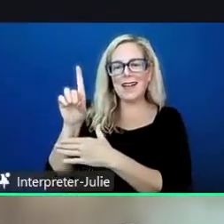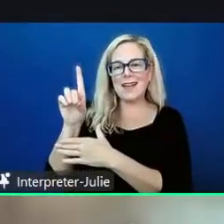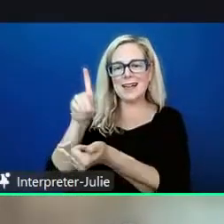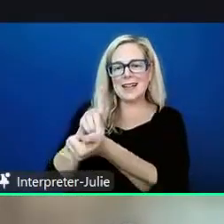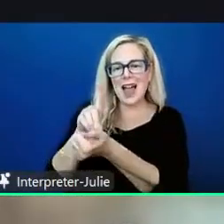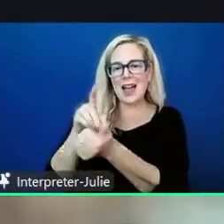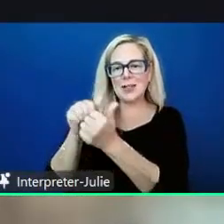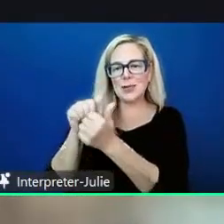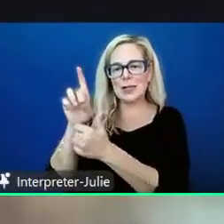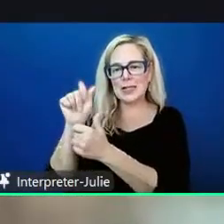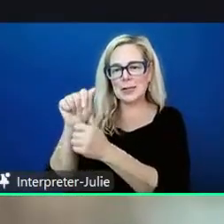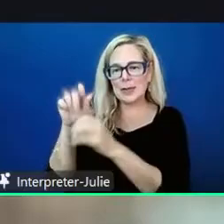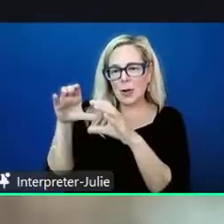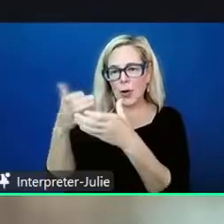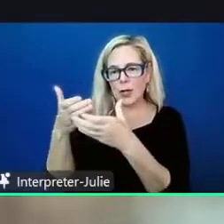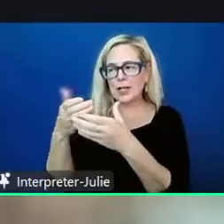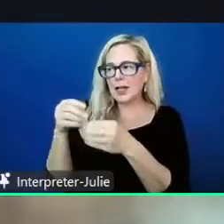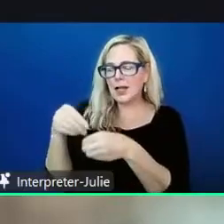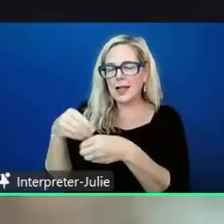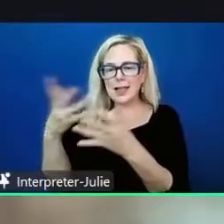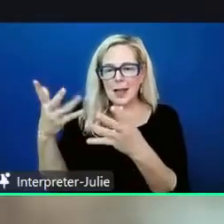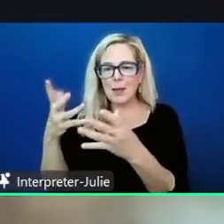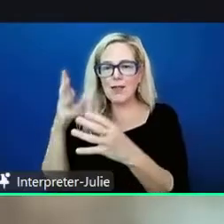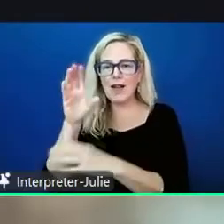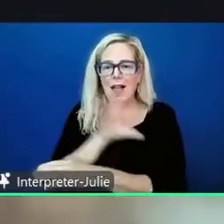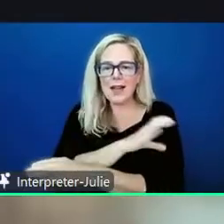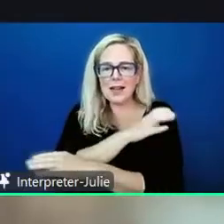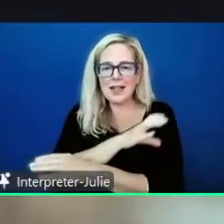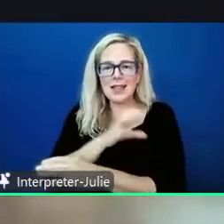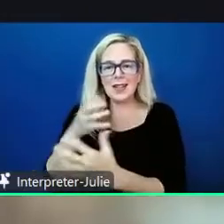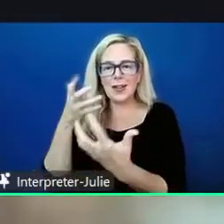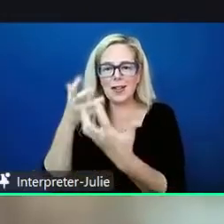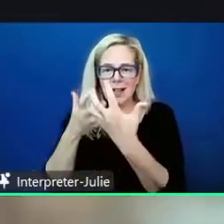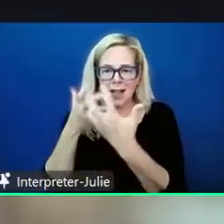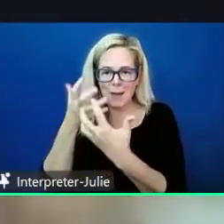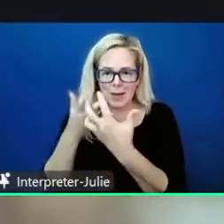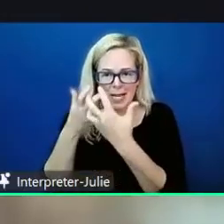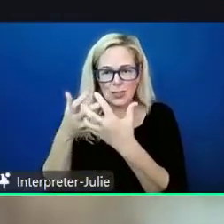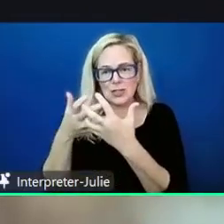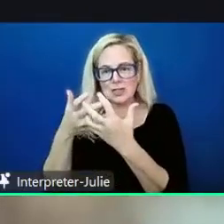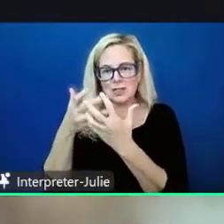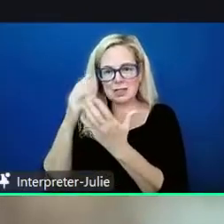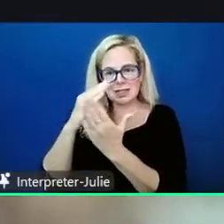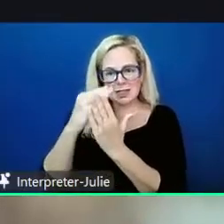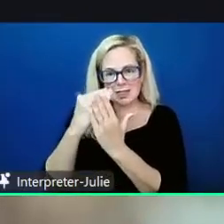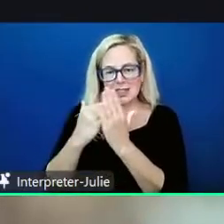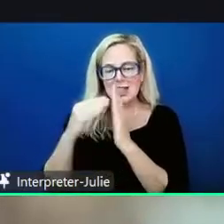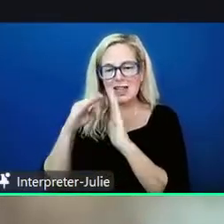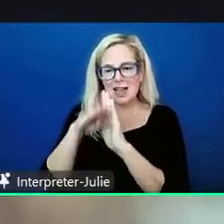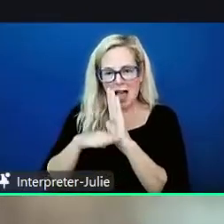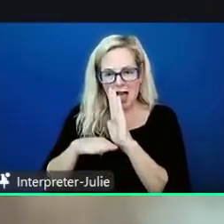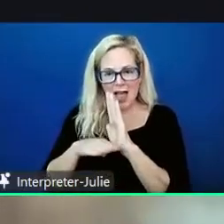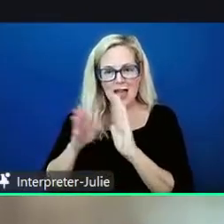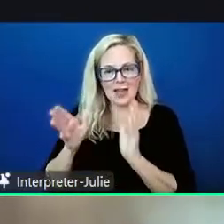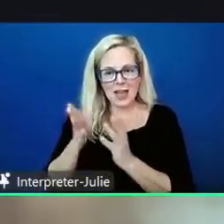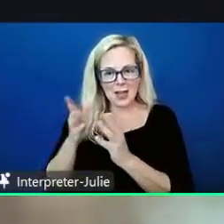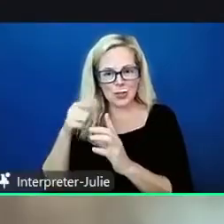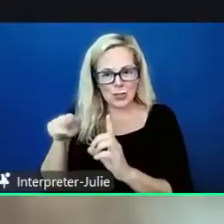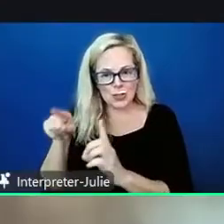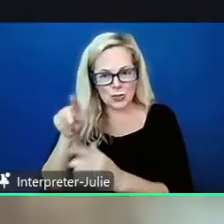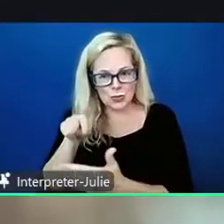of our community with like their clinical accommodations guide, which is fantastic. If you haven't seen or heard of that, highly encourage you to look that